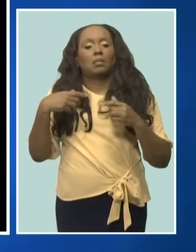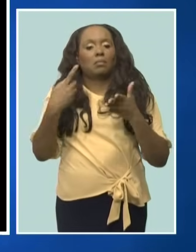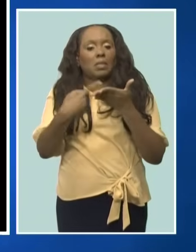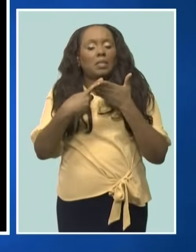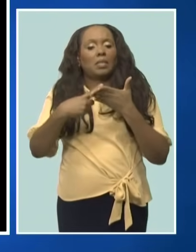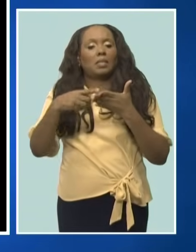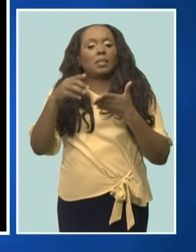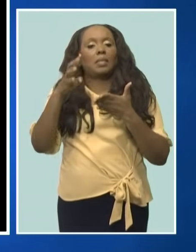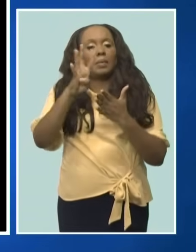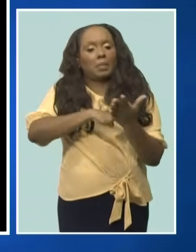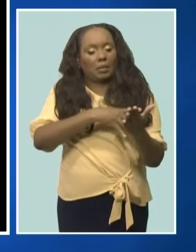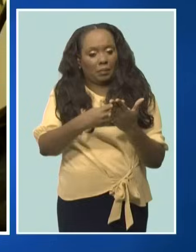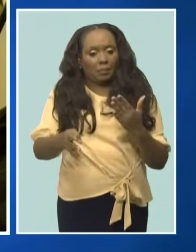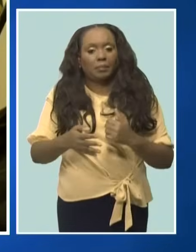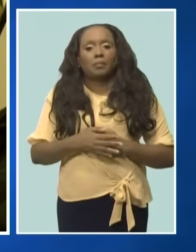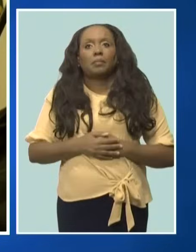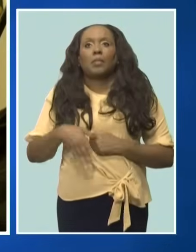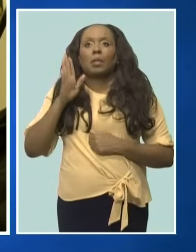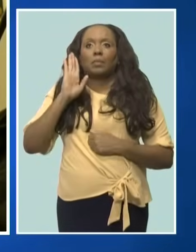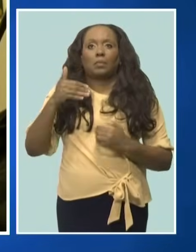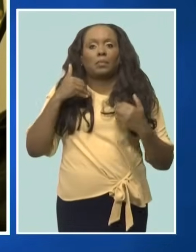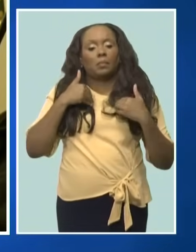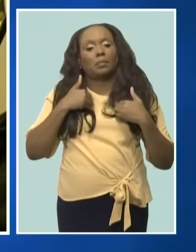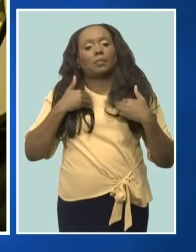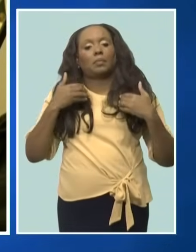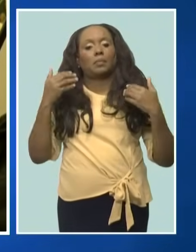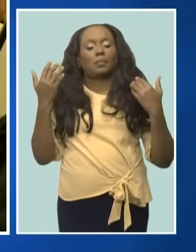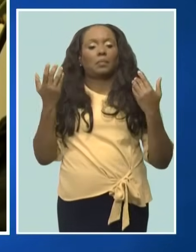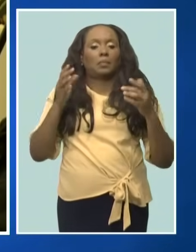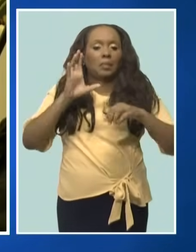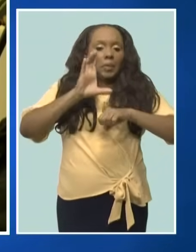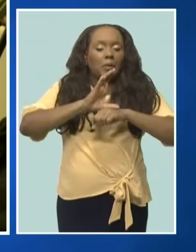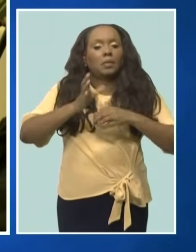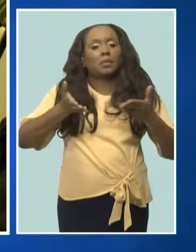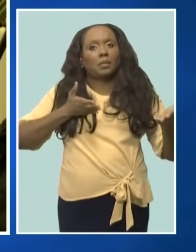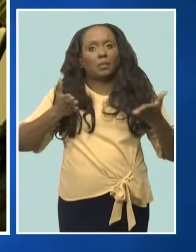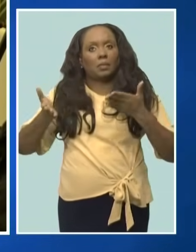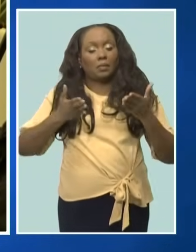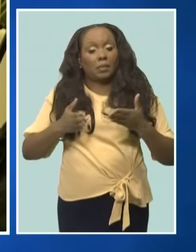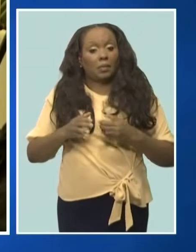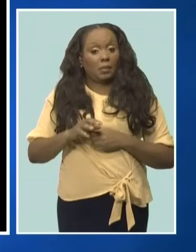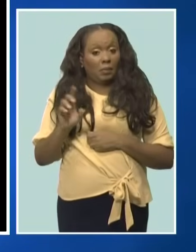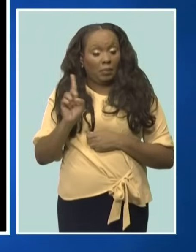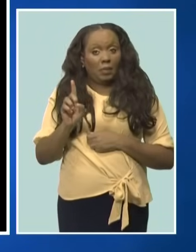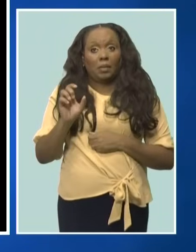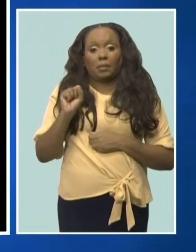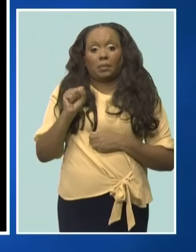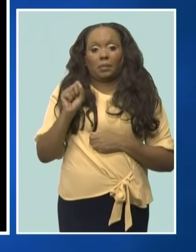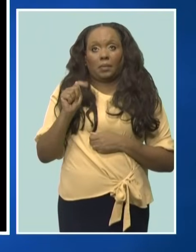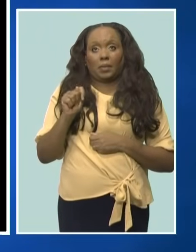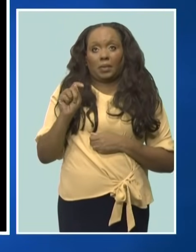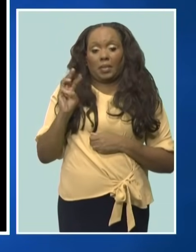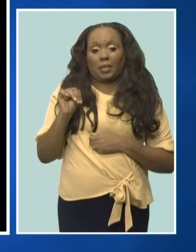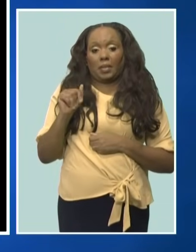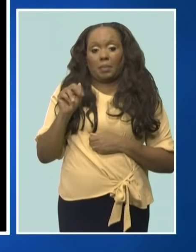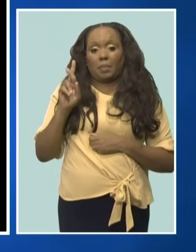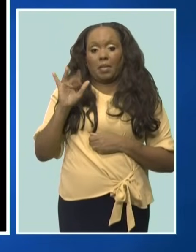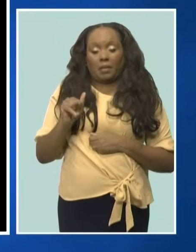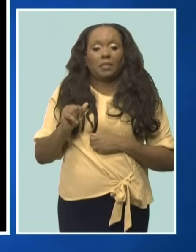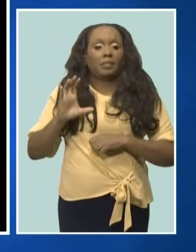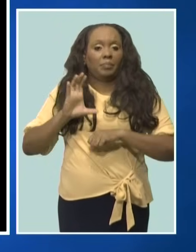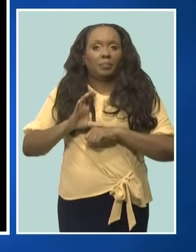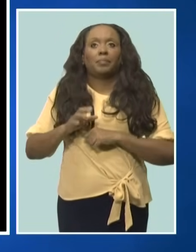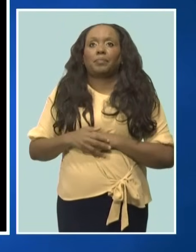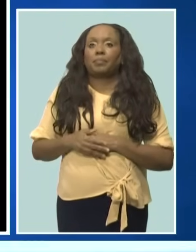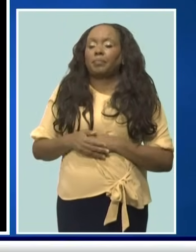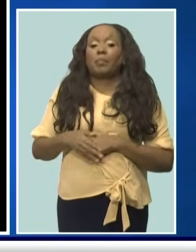St. Mary's Anglican Church on May 25th will start the proceedings. One of the highlights of our anniversary will be our grand